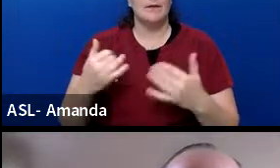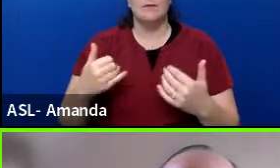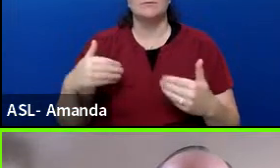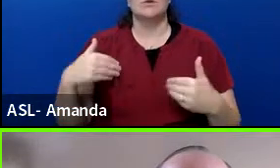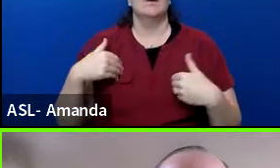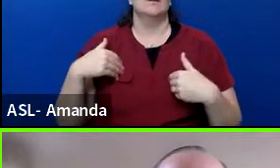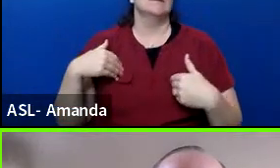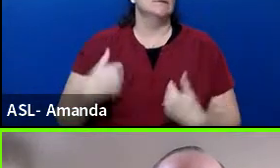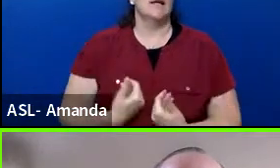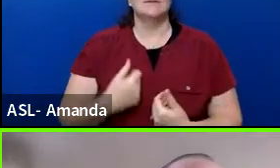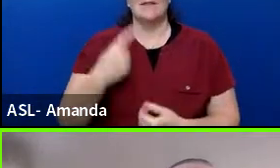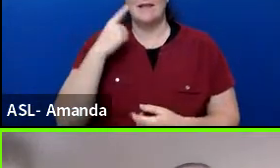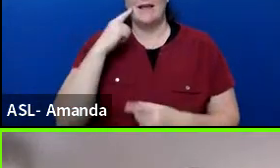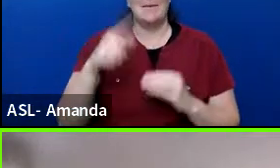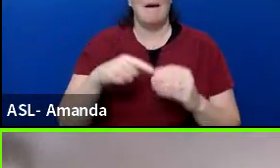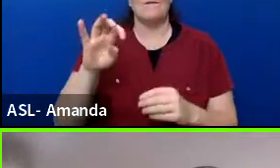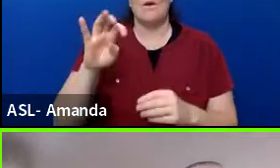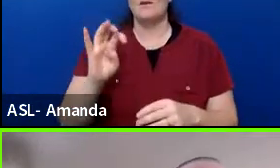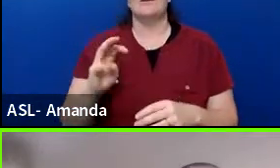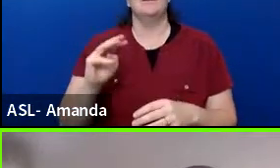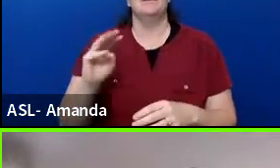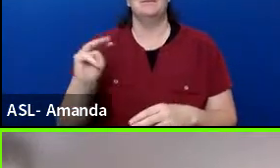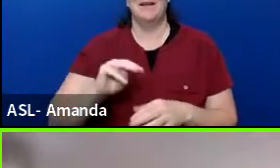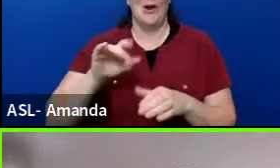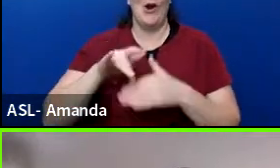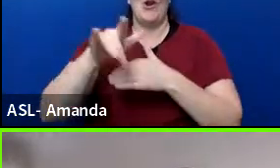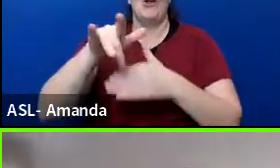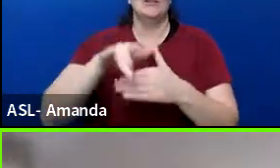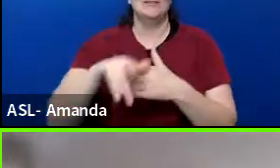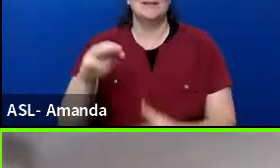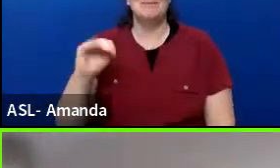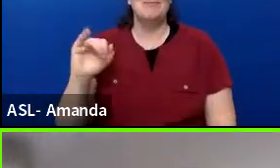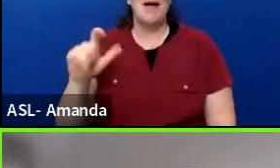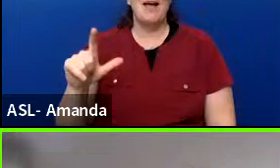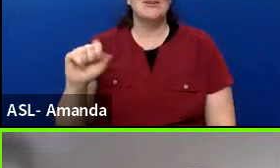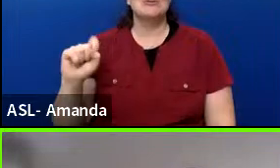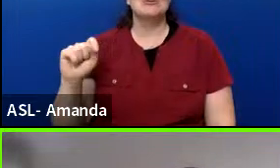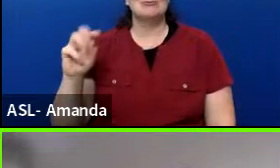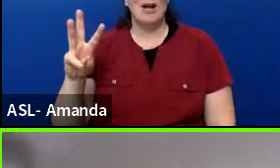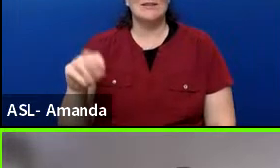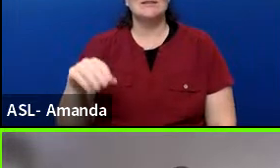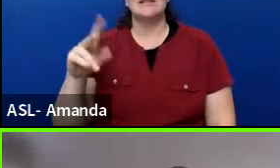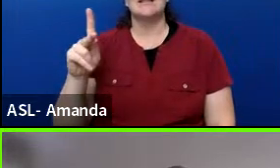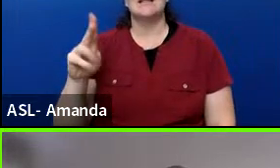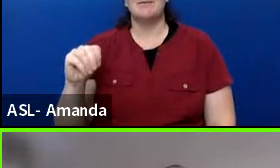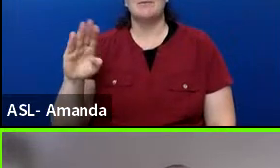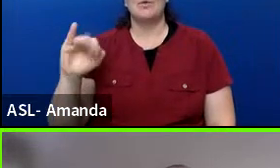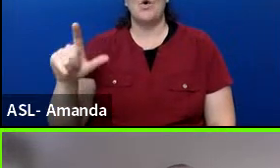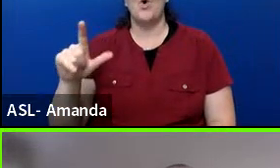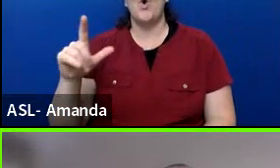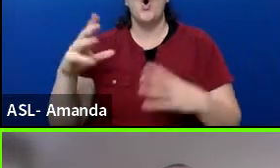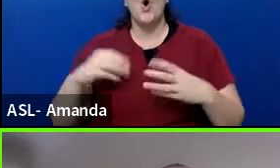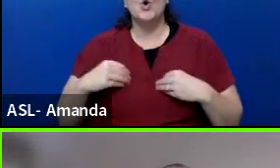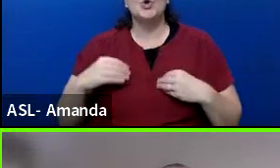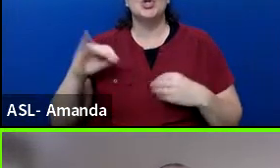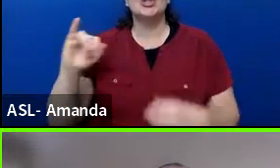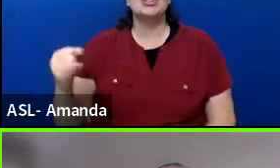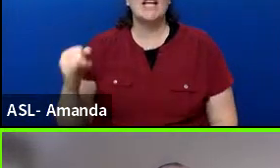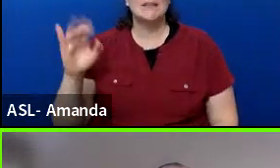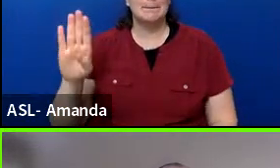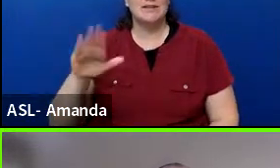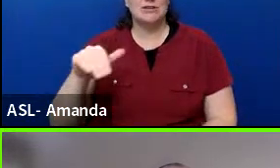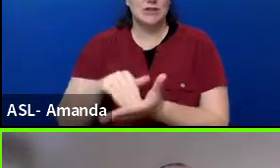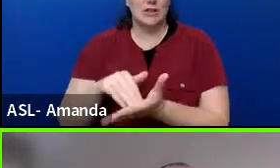thinking about the 400-meter hurdles. Michael Strauss with Kimco Realty, the owner of the Jansen Beach Center, representing